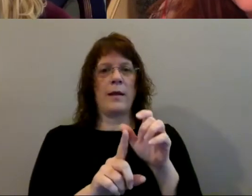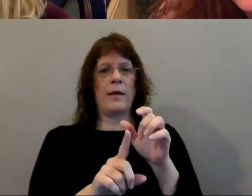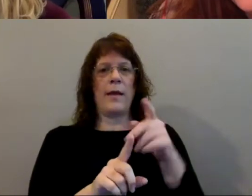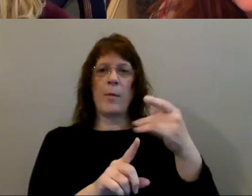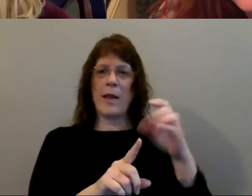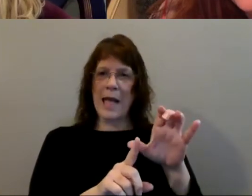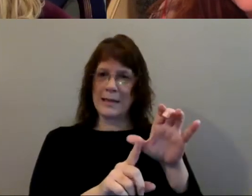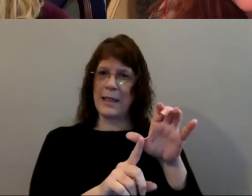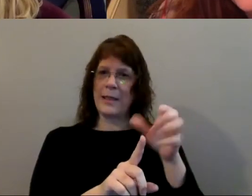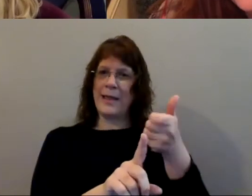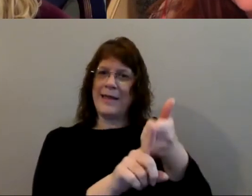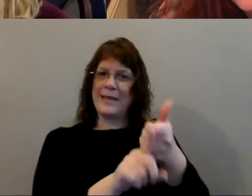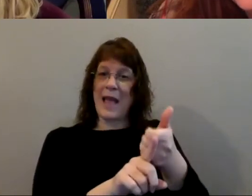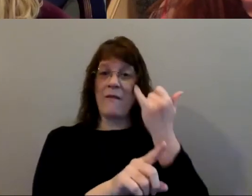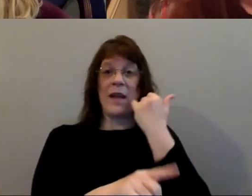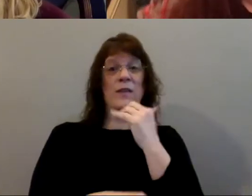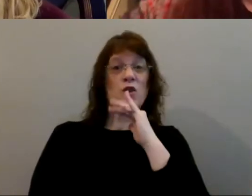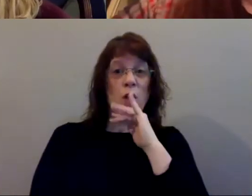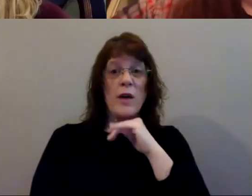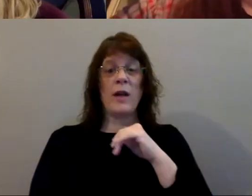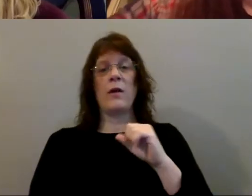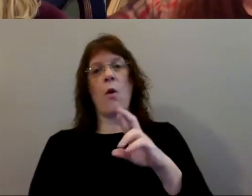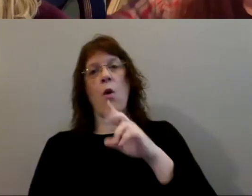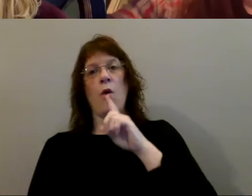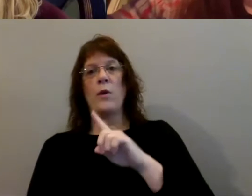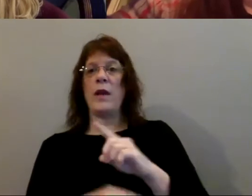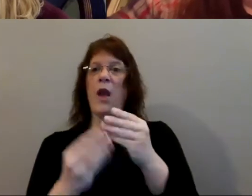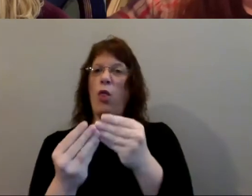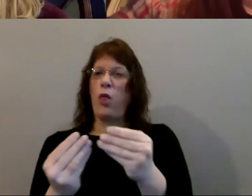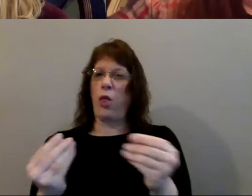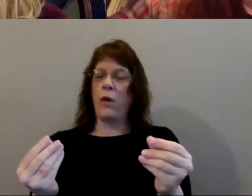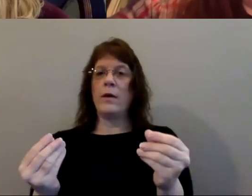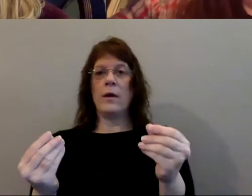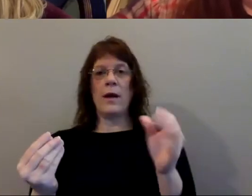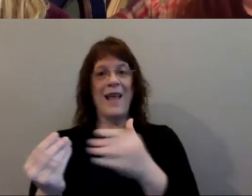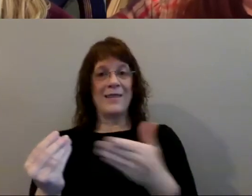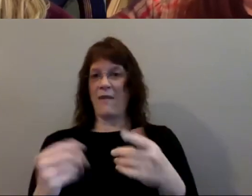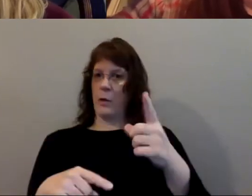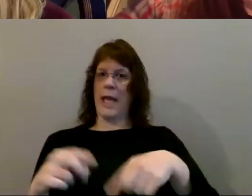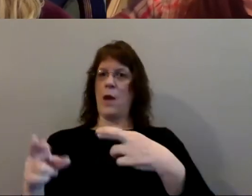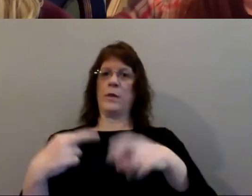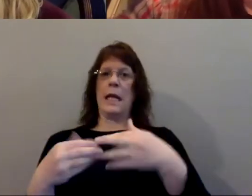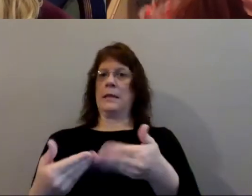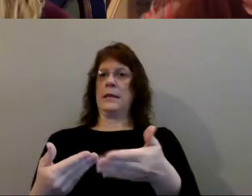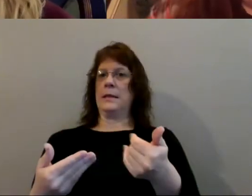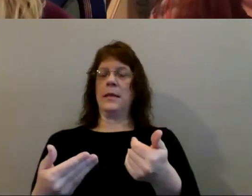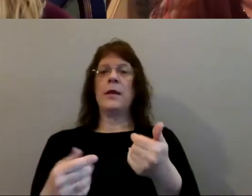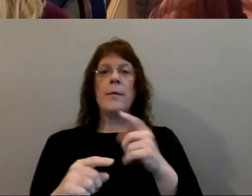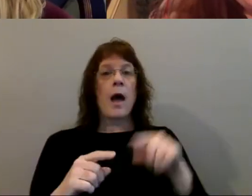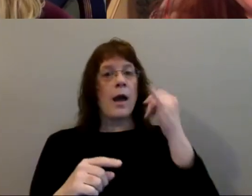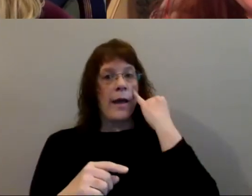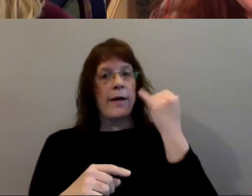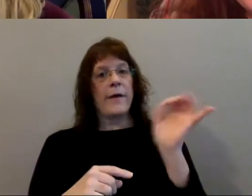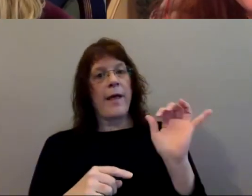plastic itself, like if it's dirty or if it's really degraded, that stuff's not going to be very recyclable. But if it's like